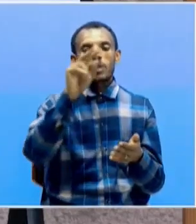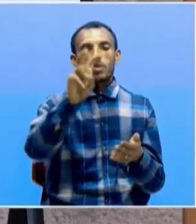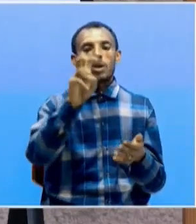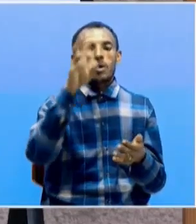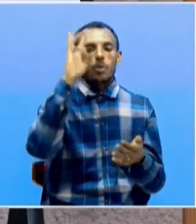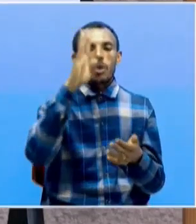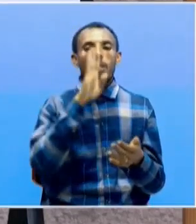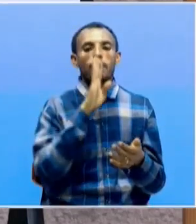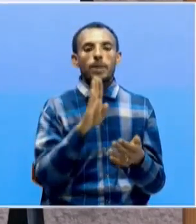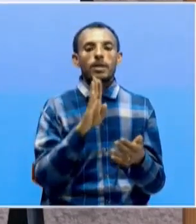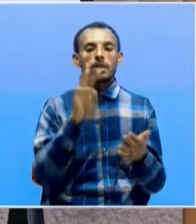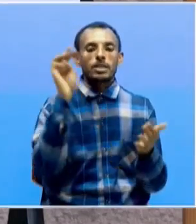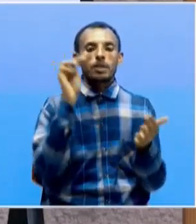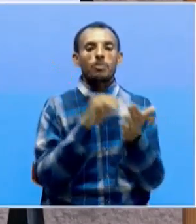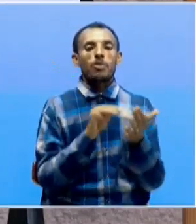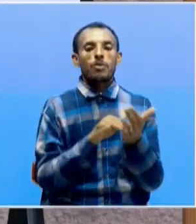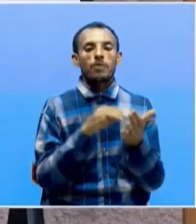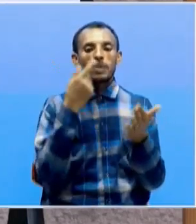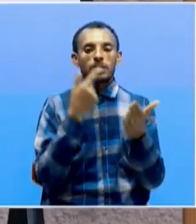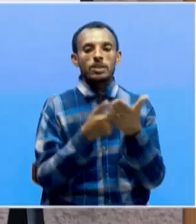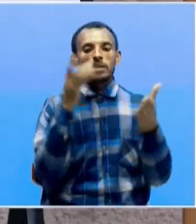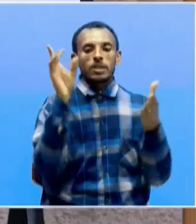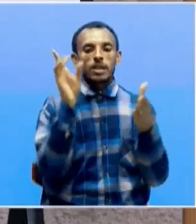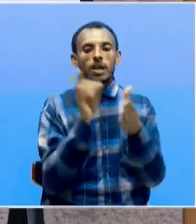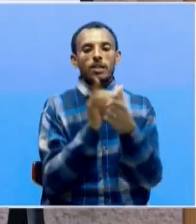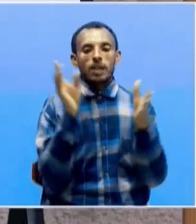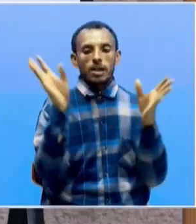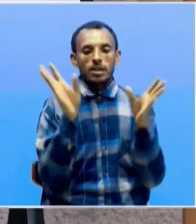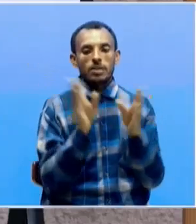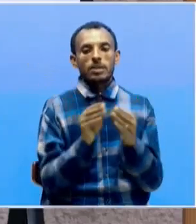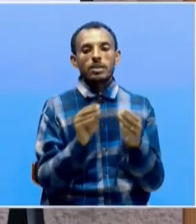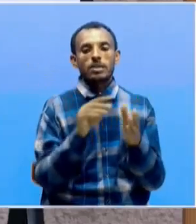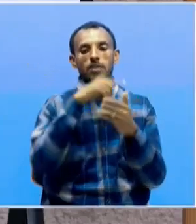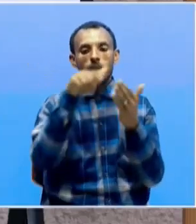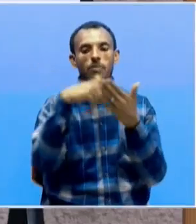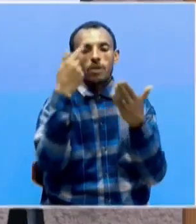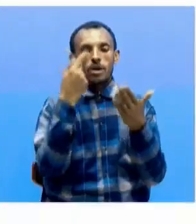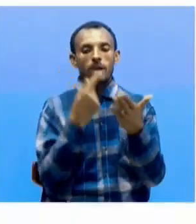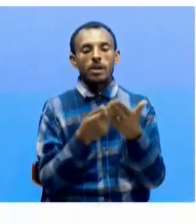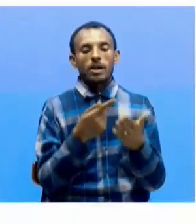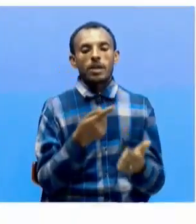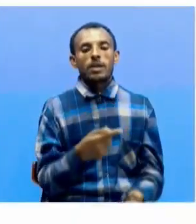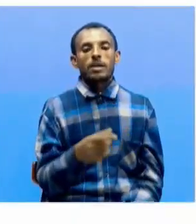be the mode of this data set. Therefore, here, 10